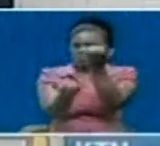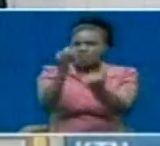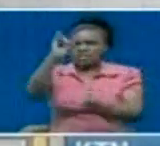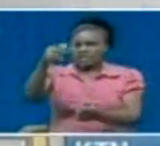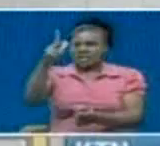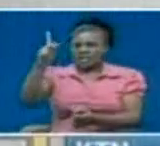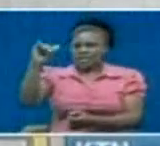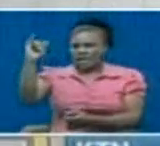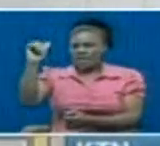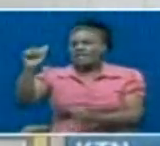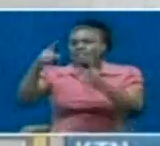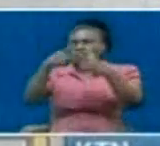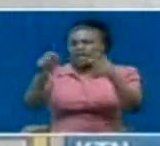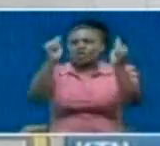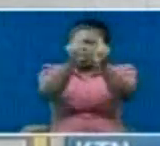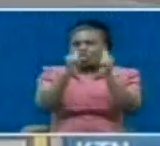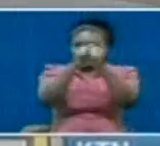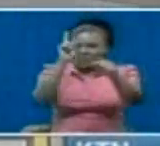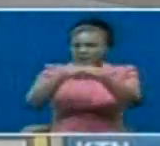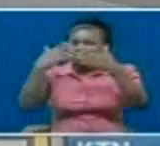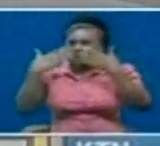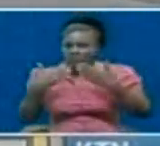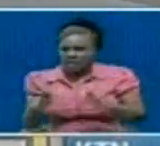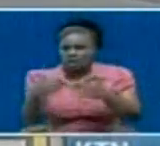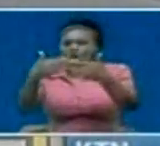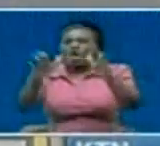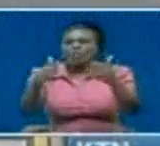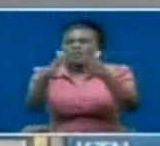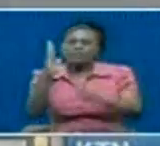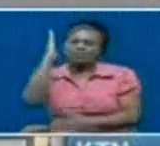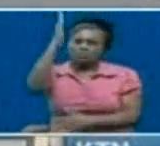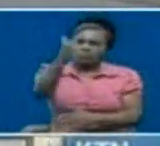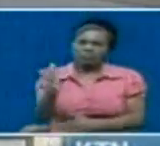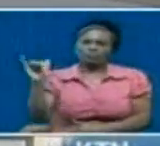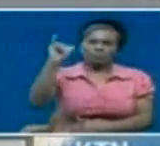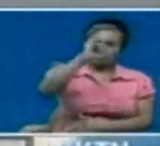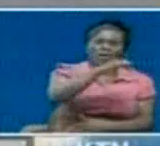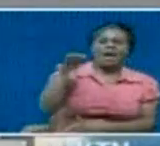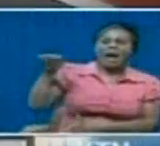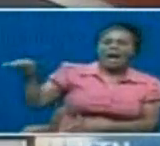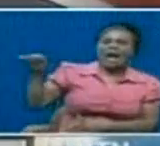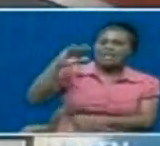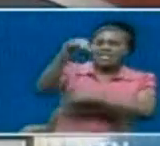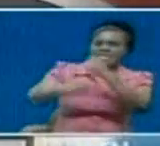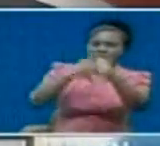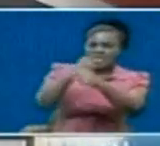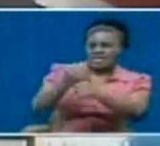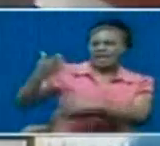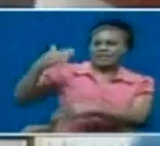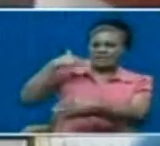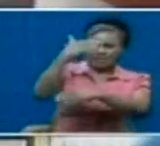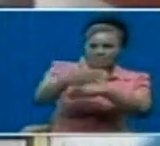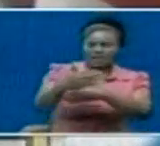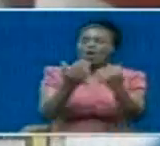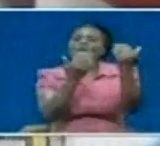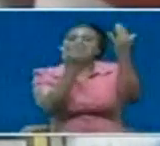will kick off in October, and upon conclusion, will open doors for direct flights by early next year. We are looking forward and